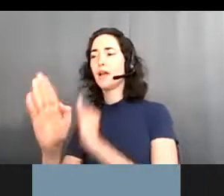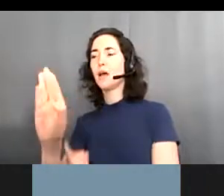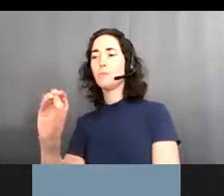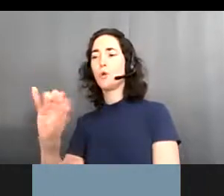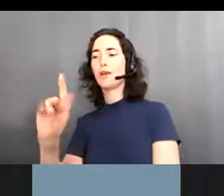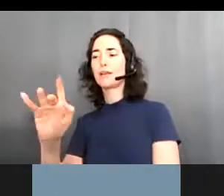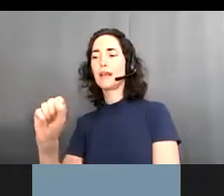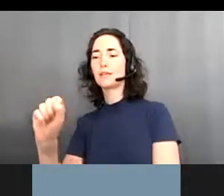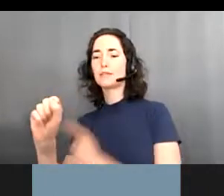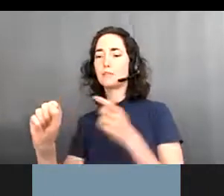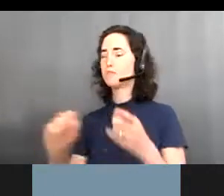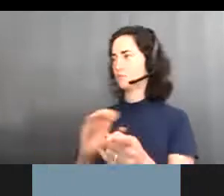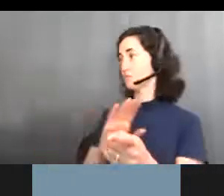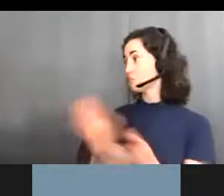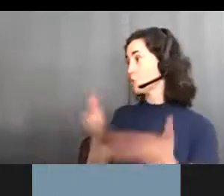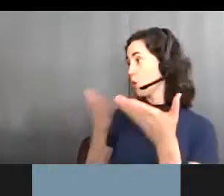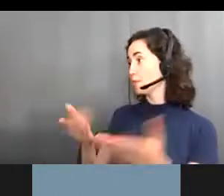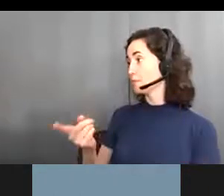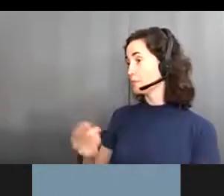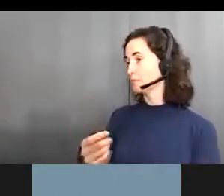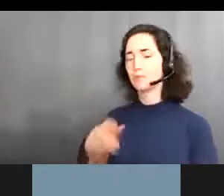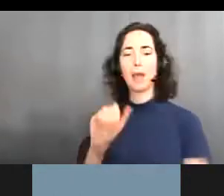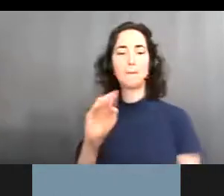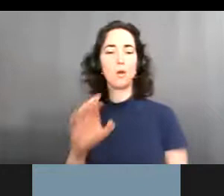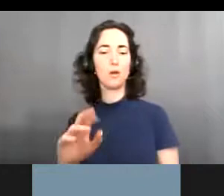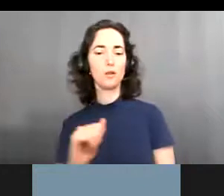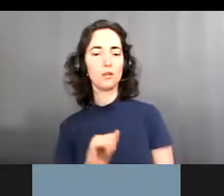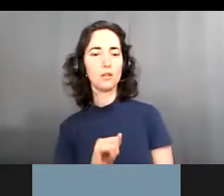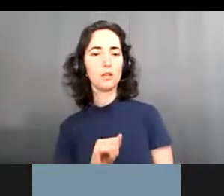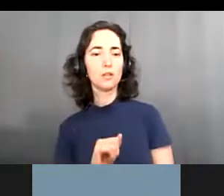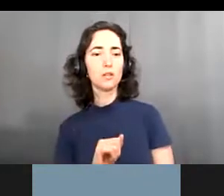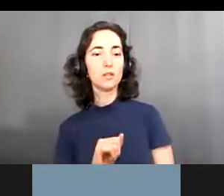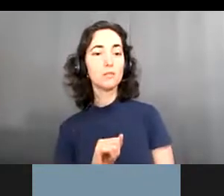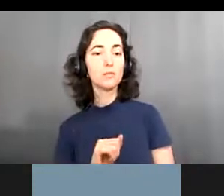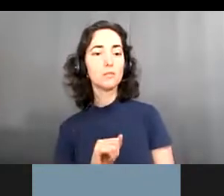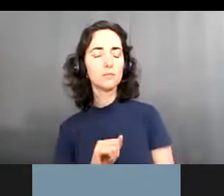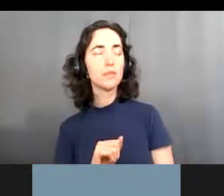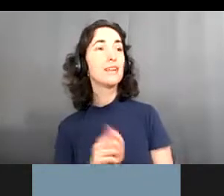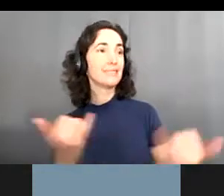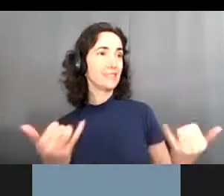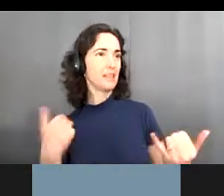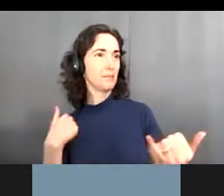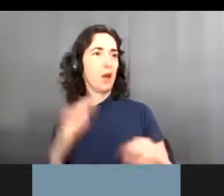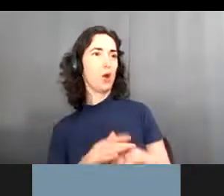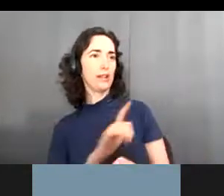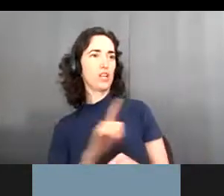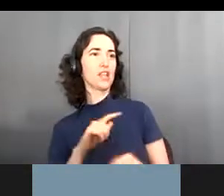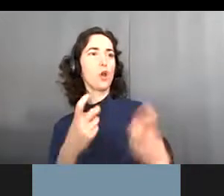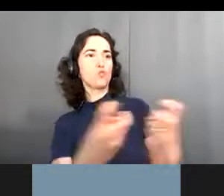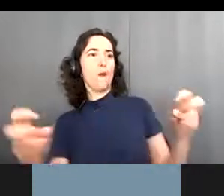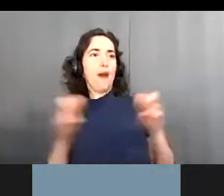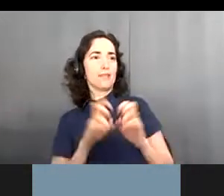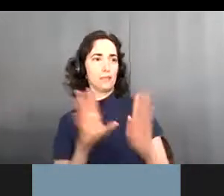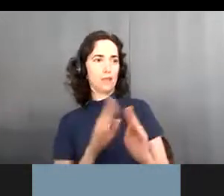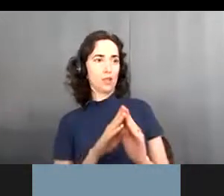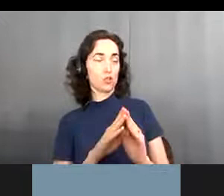Go ahead, Amber. Those of you that were on the legislative roundtable session, you probably already